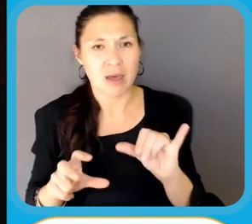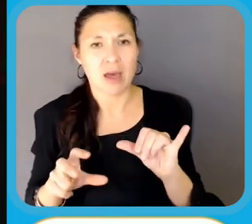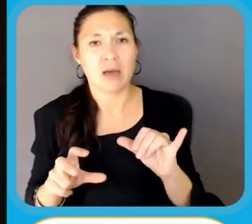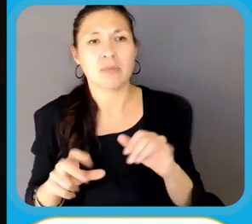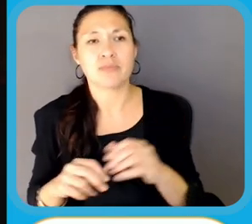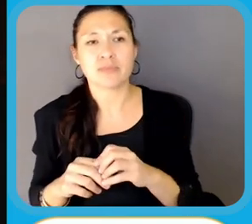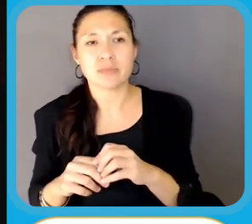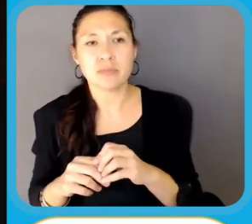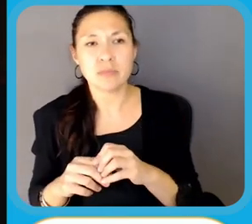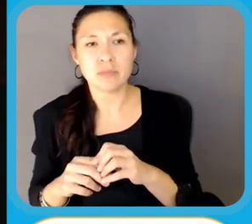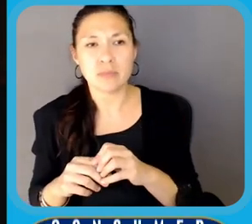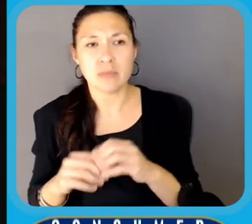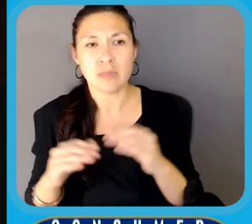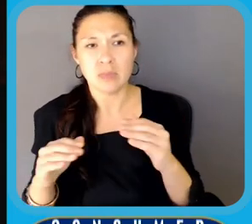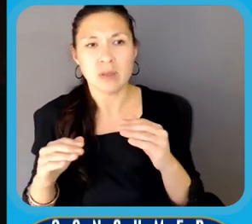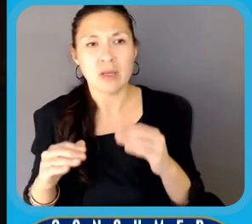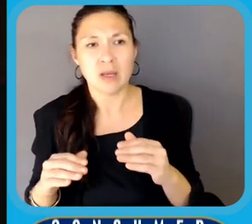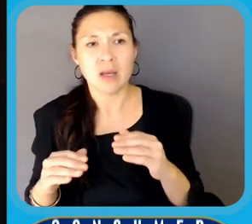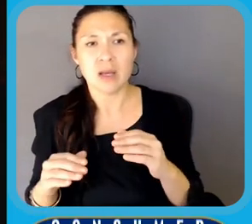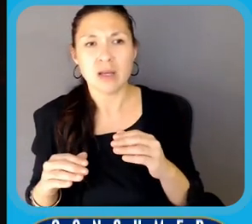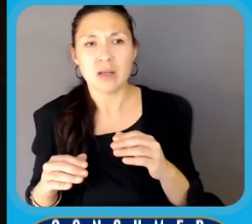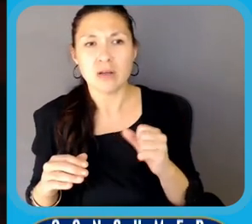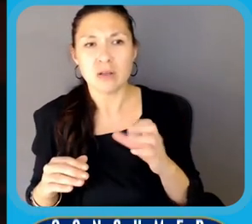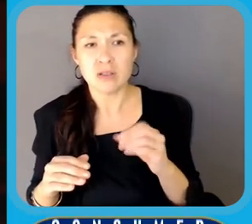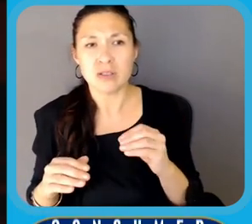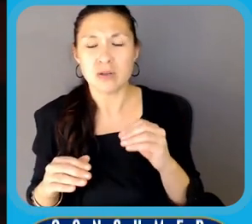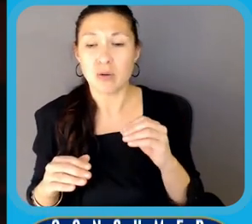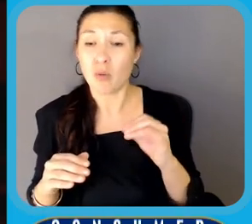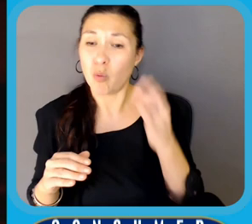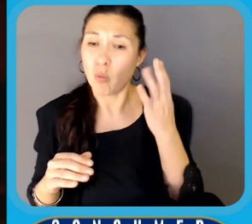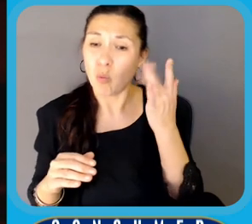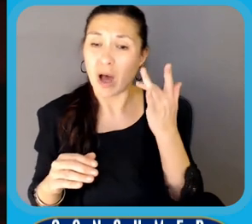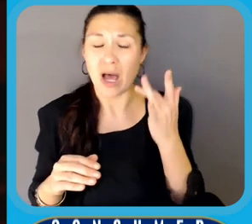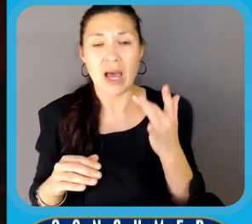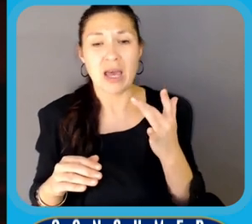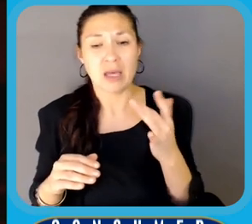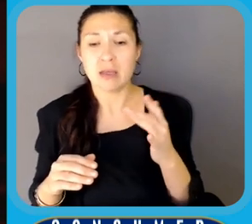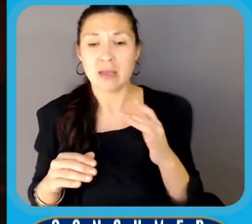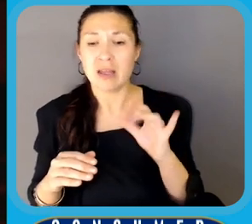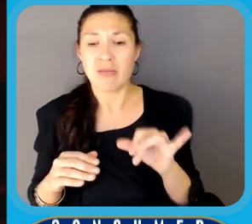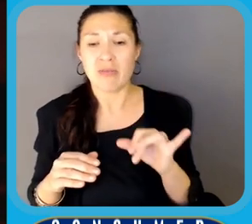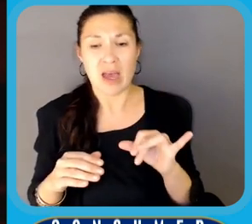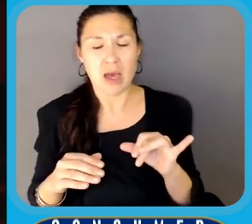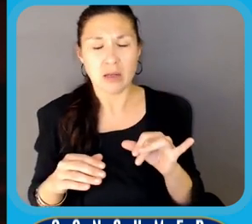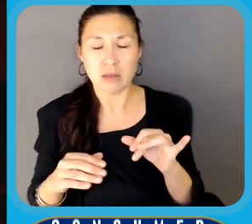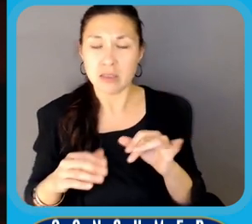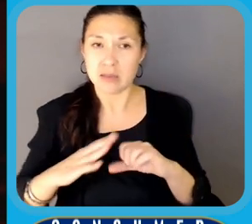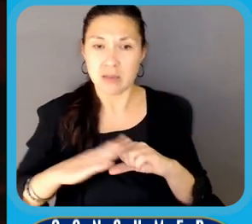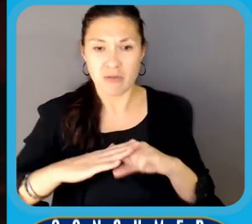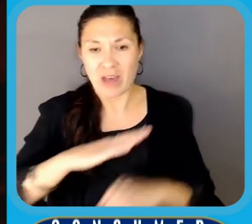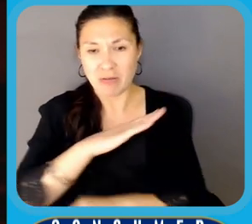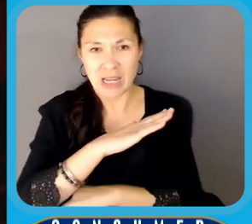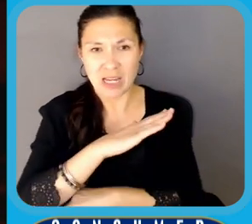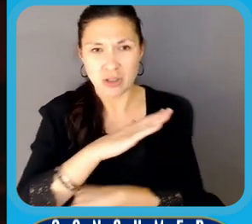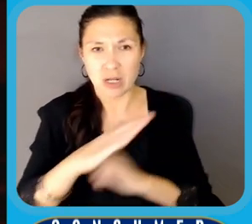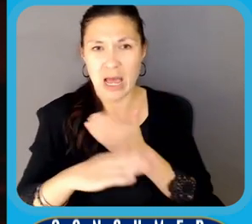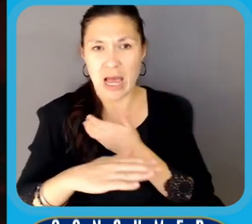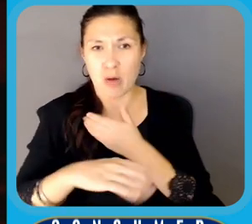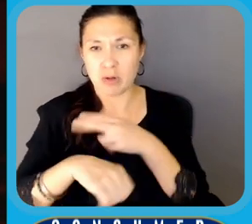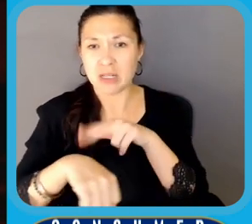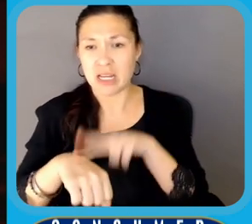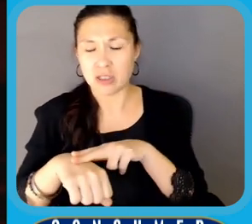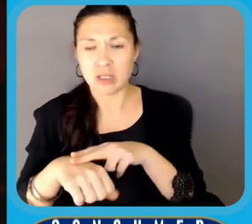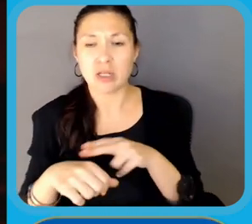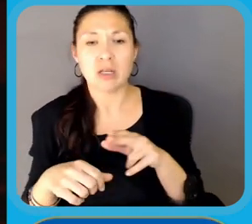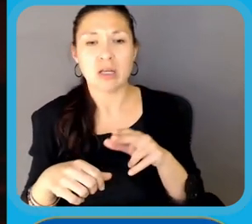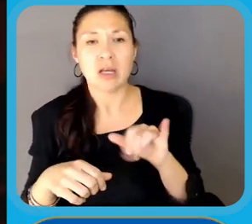infrastructure, well, it's simple. It holds up our nation. So through the American Jobs Plan, we're going to replace every lead